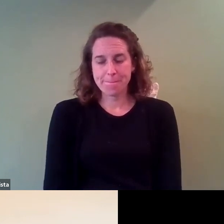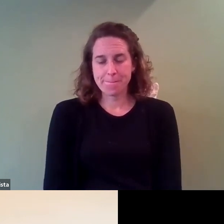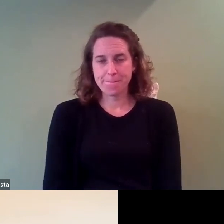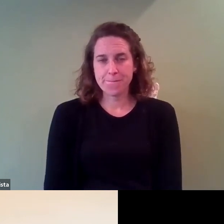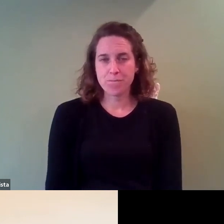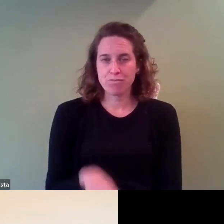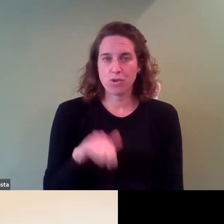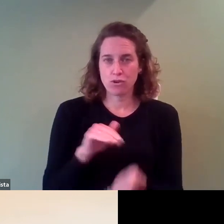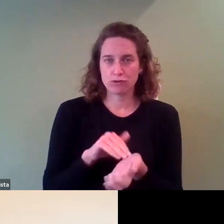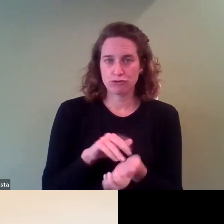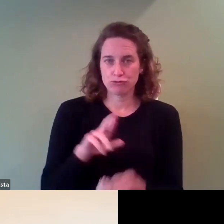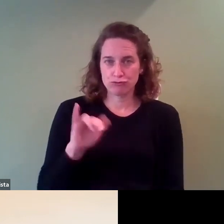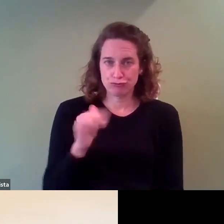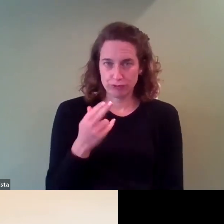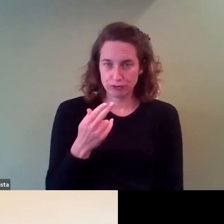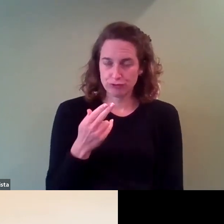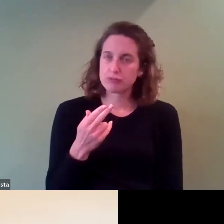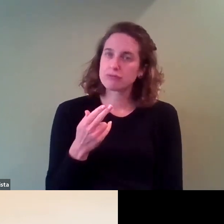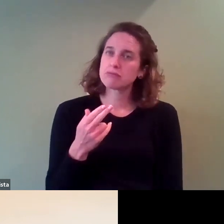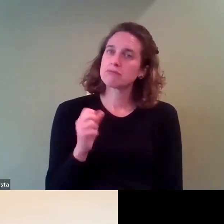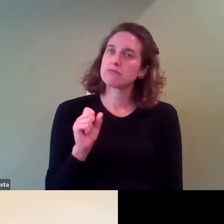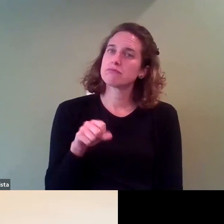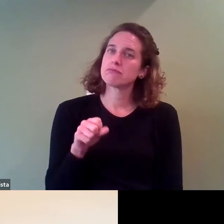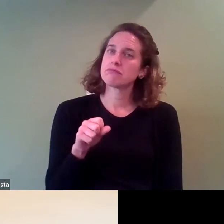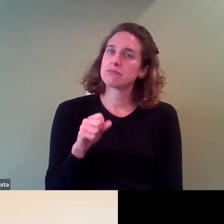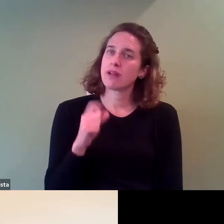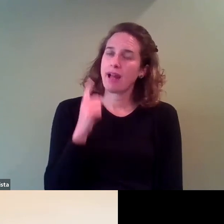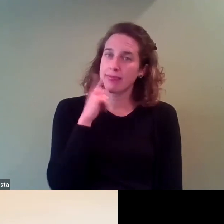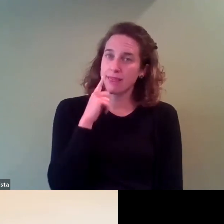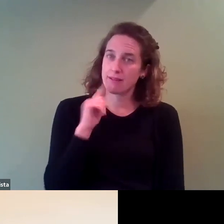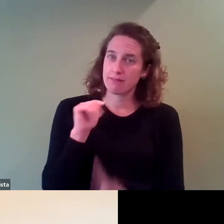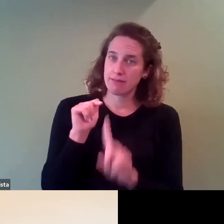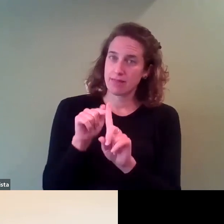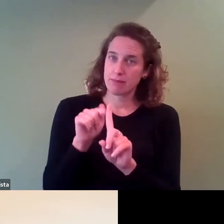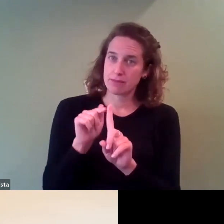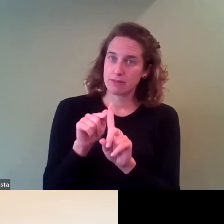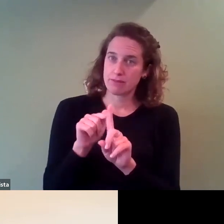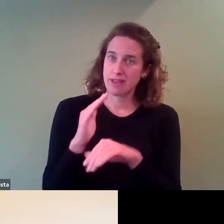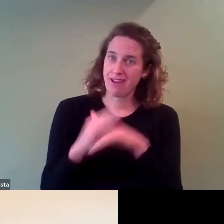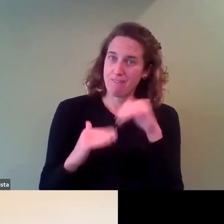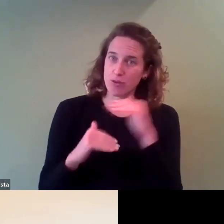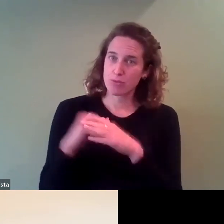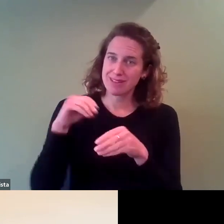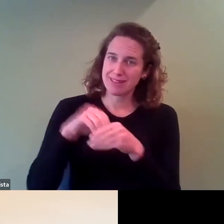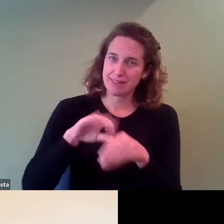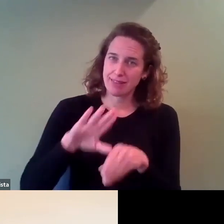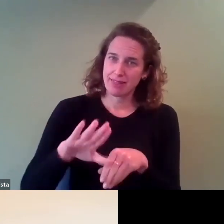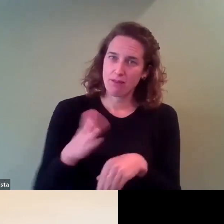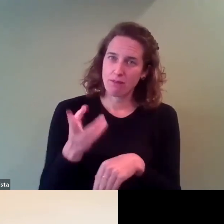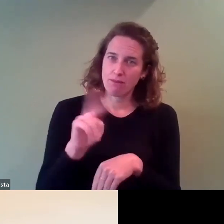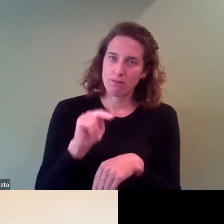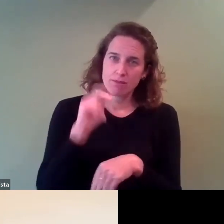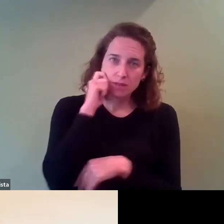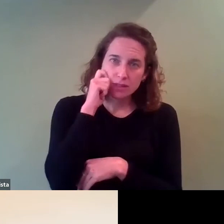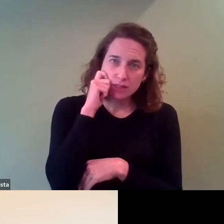I think that it is a child who is comfortable in her own skin, who is at peace with herself